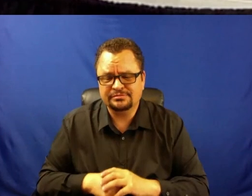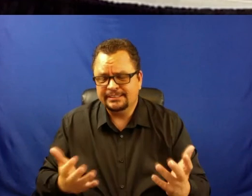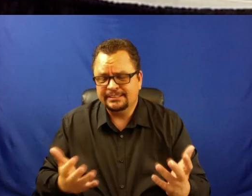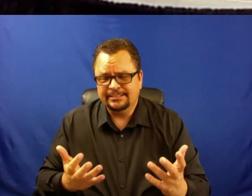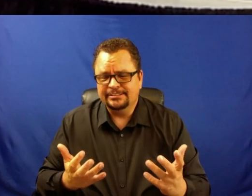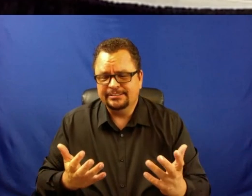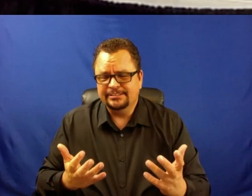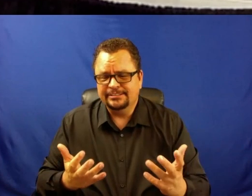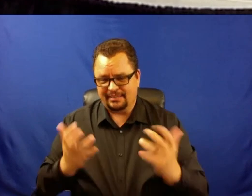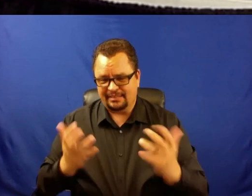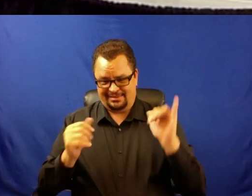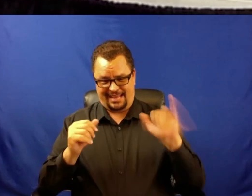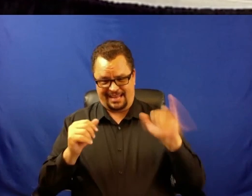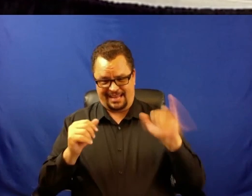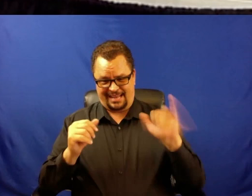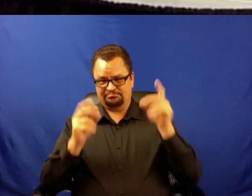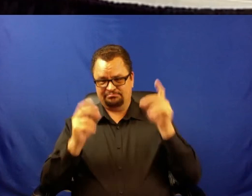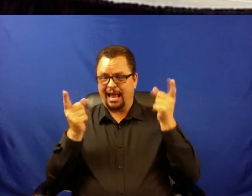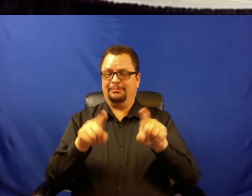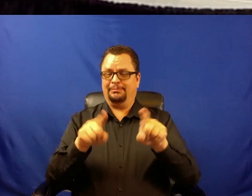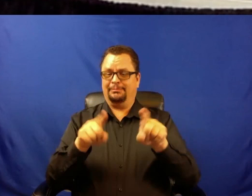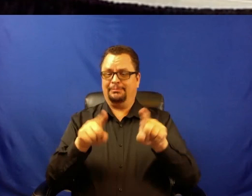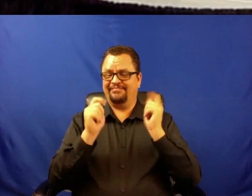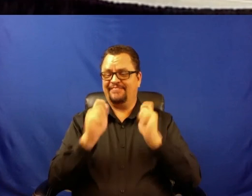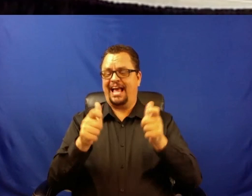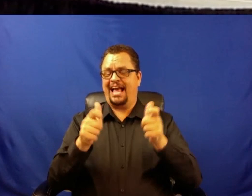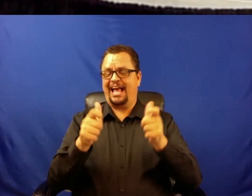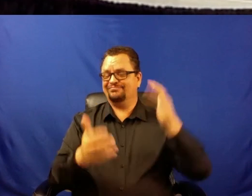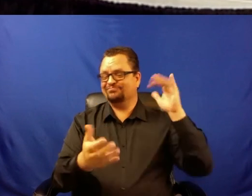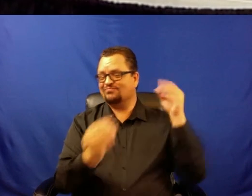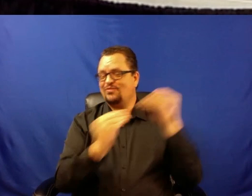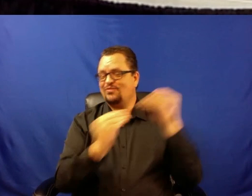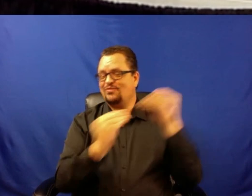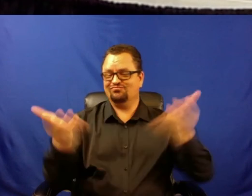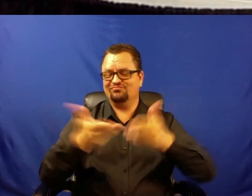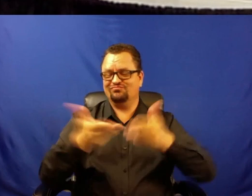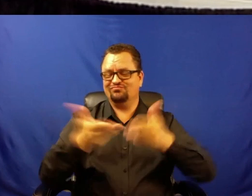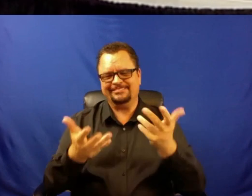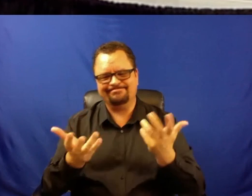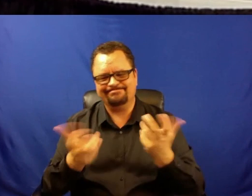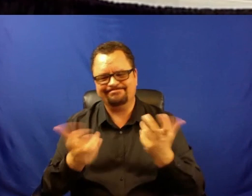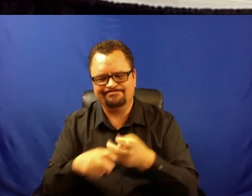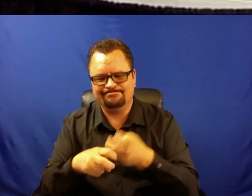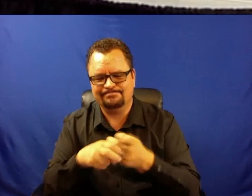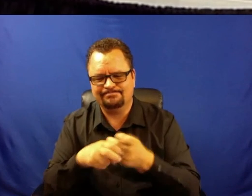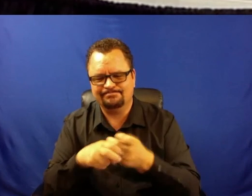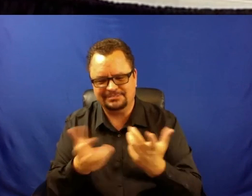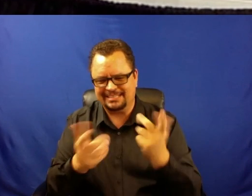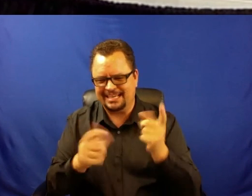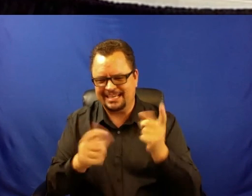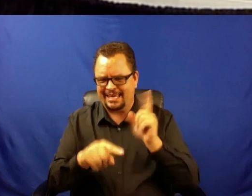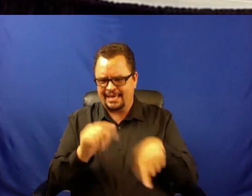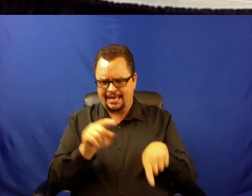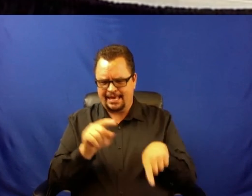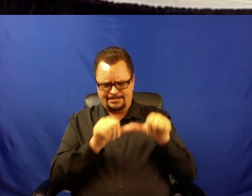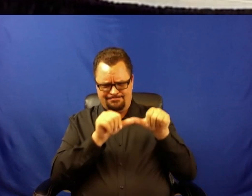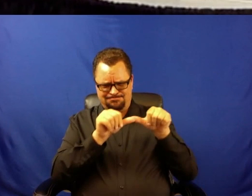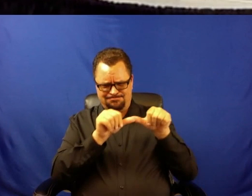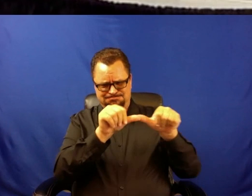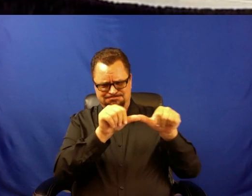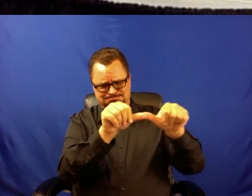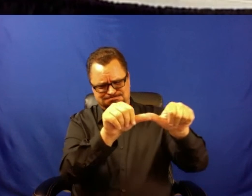no one can sustain that. We've been at this for 19 months. And